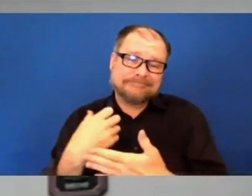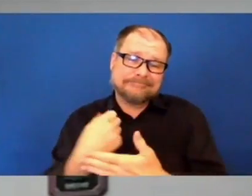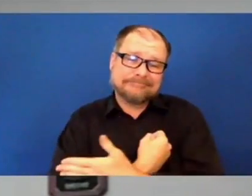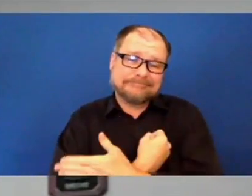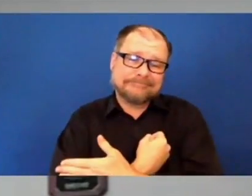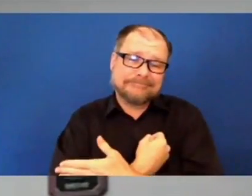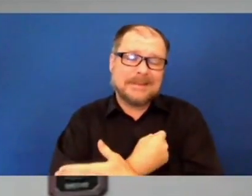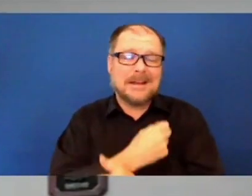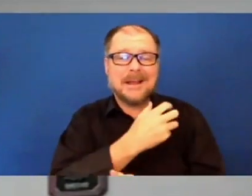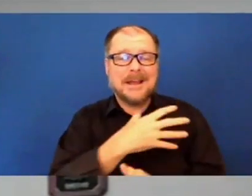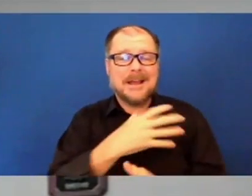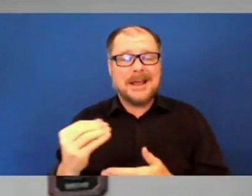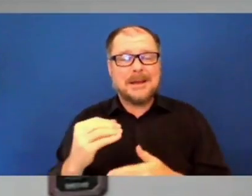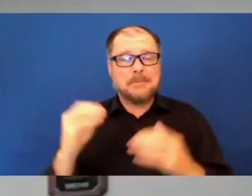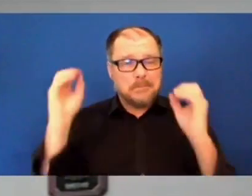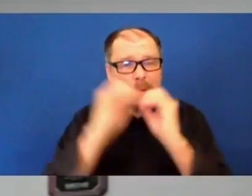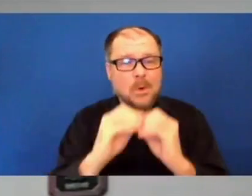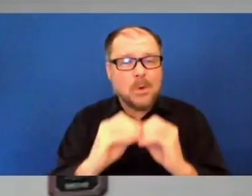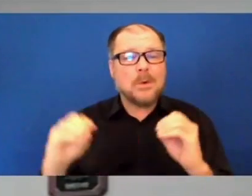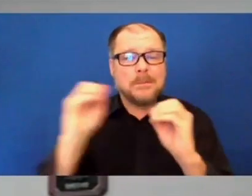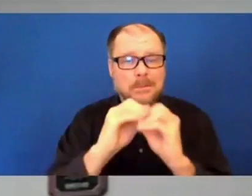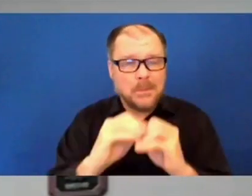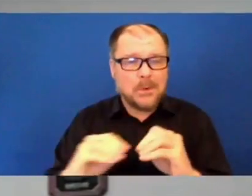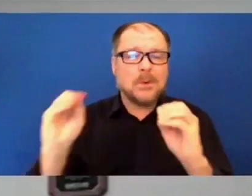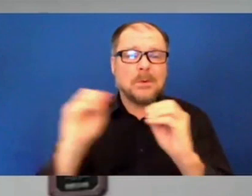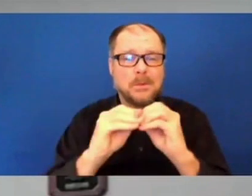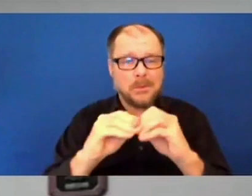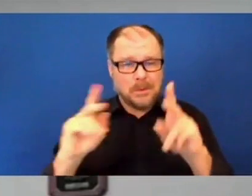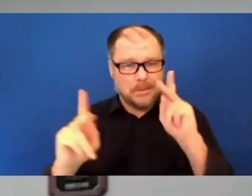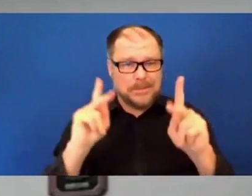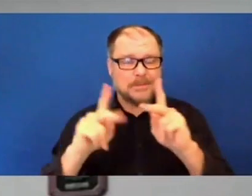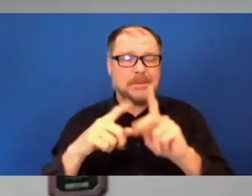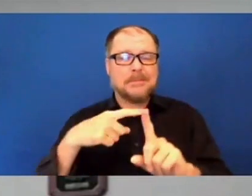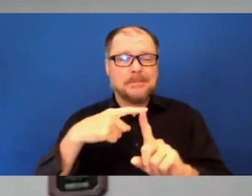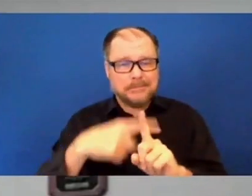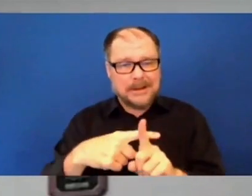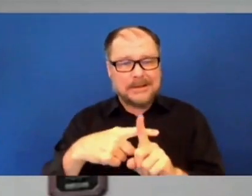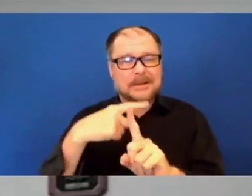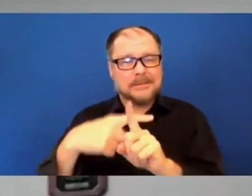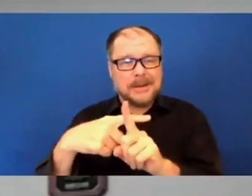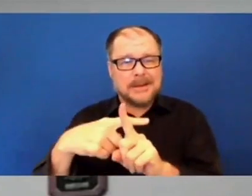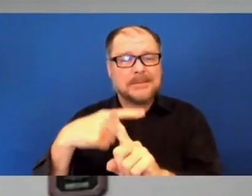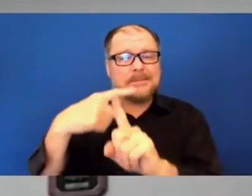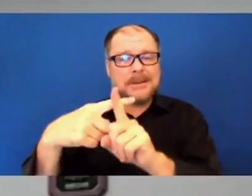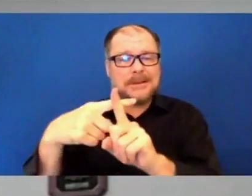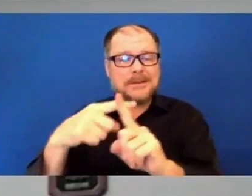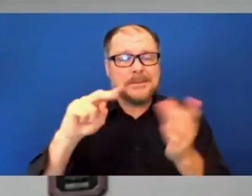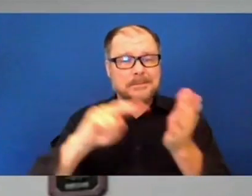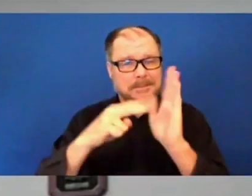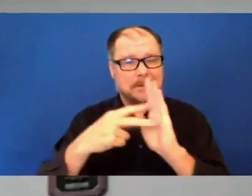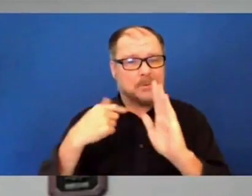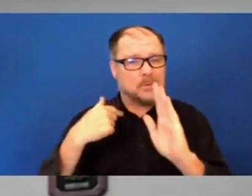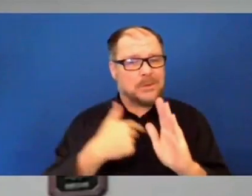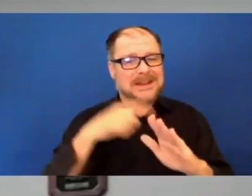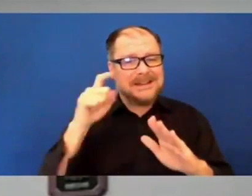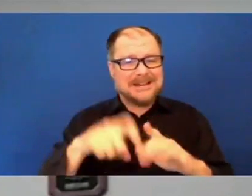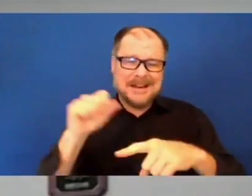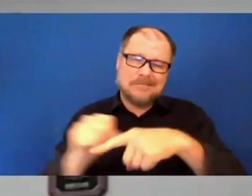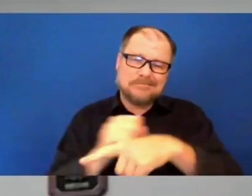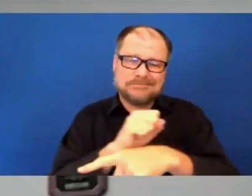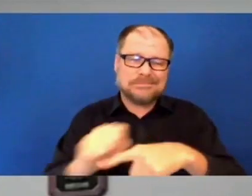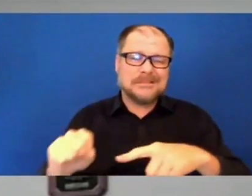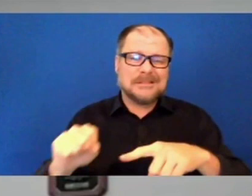younger population and we are seeing less vaccinations there. So we know we need to continue to work on that. And one more